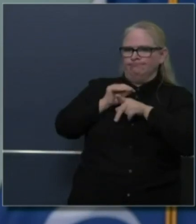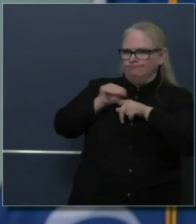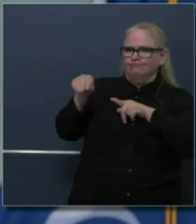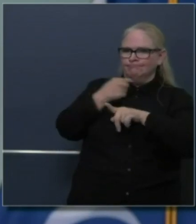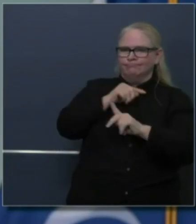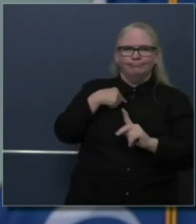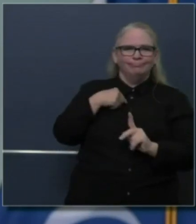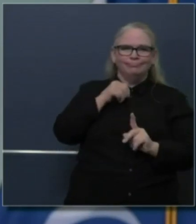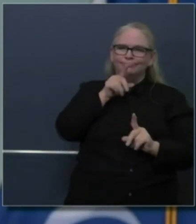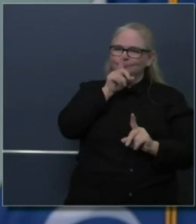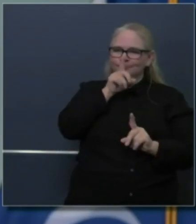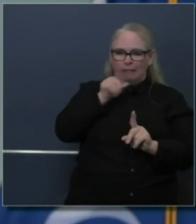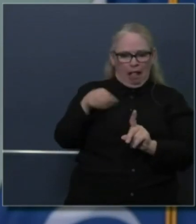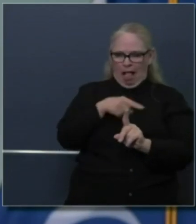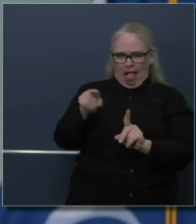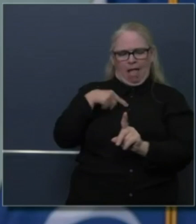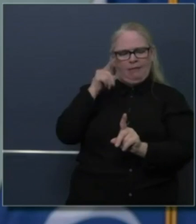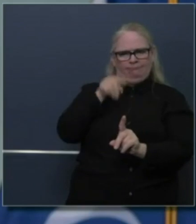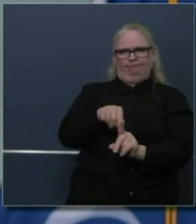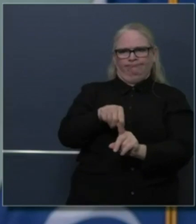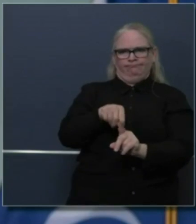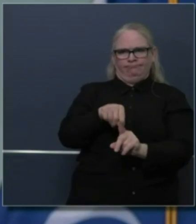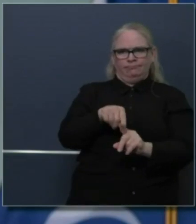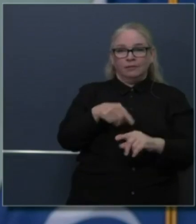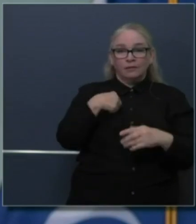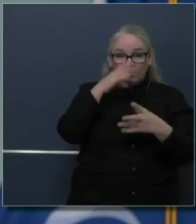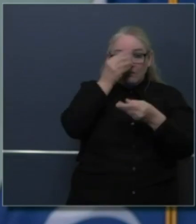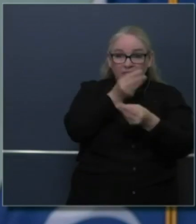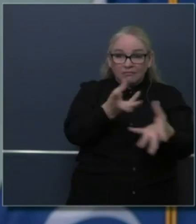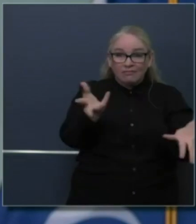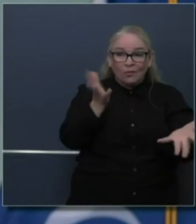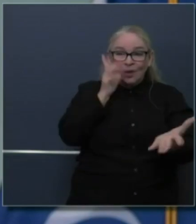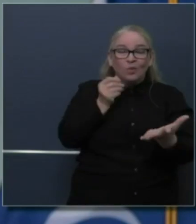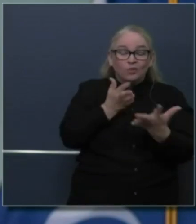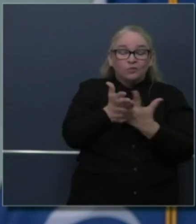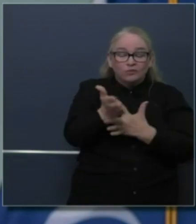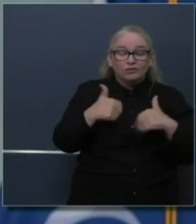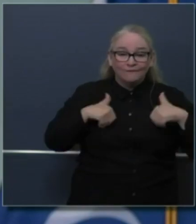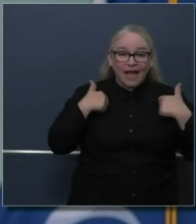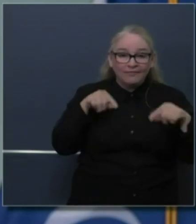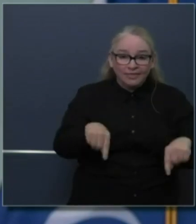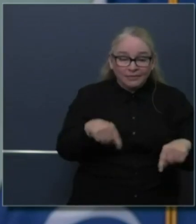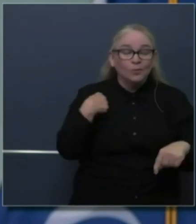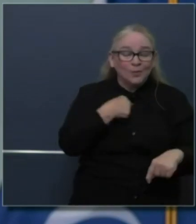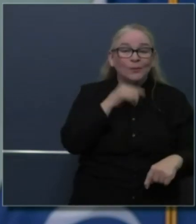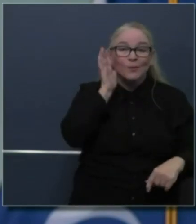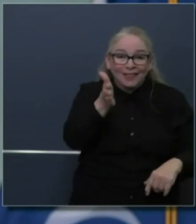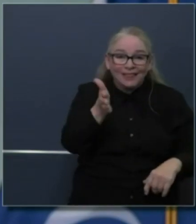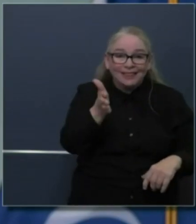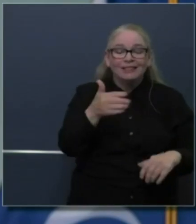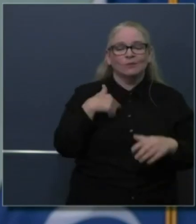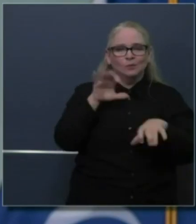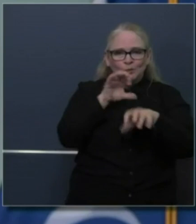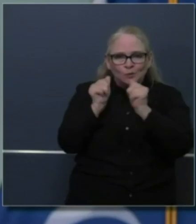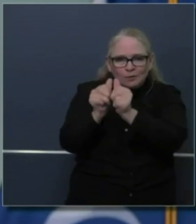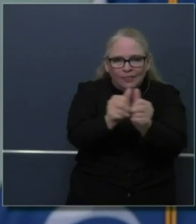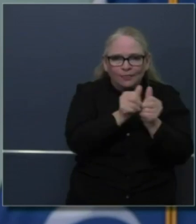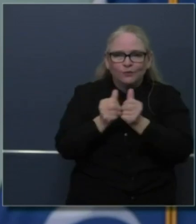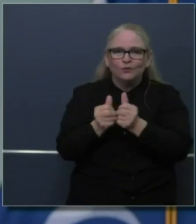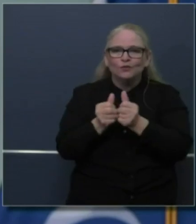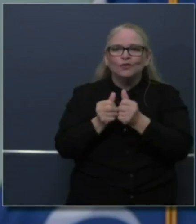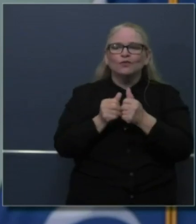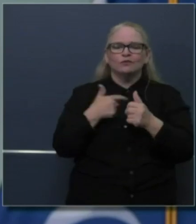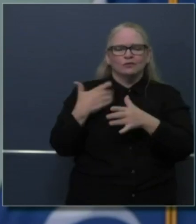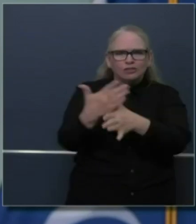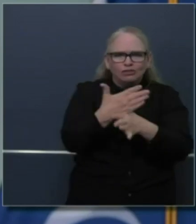This will be challenging. We'll get through it by working together in a collaborative spirit of shared responsibility.